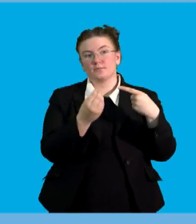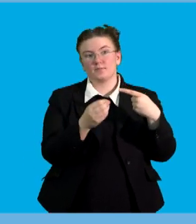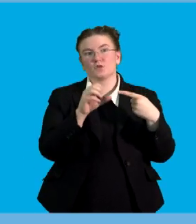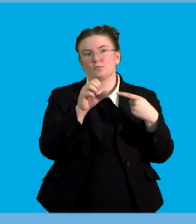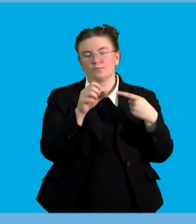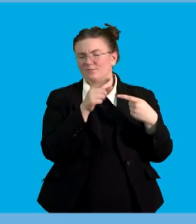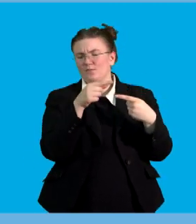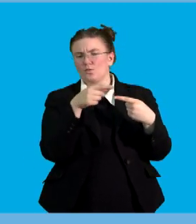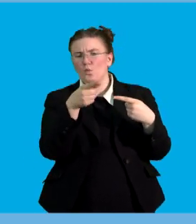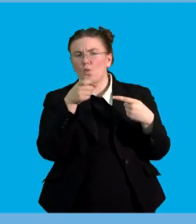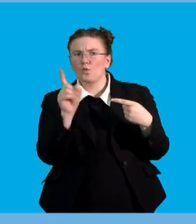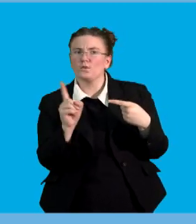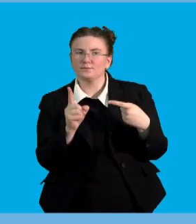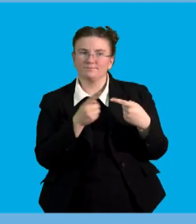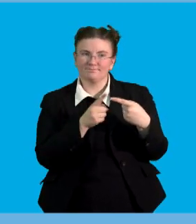We have solids,